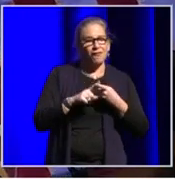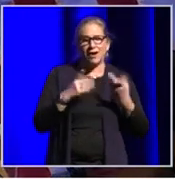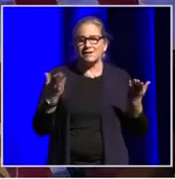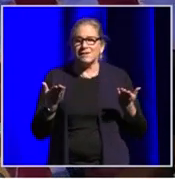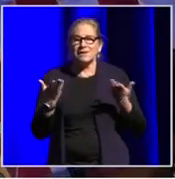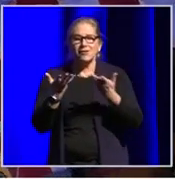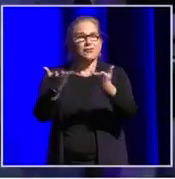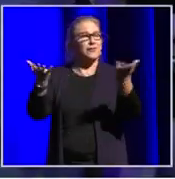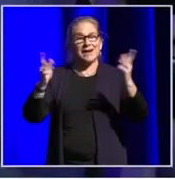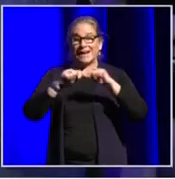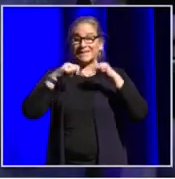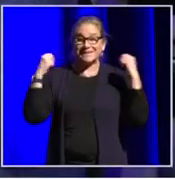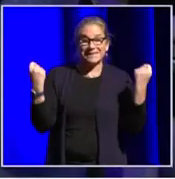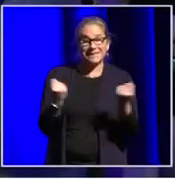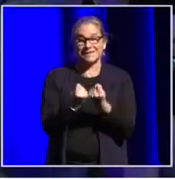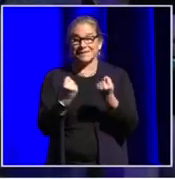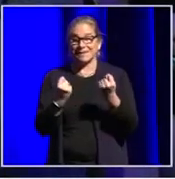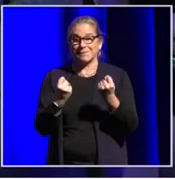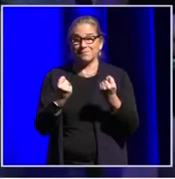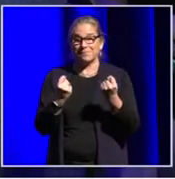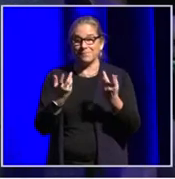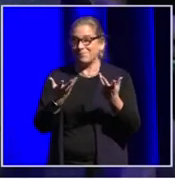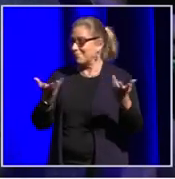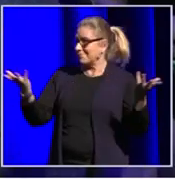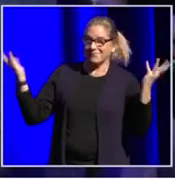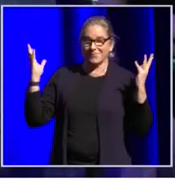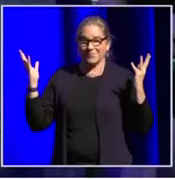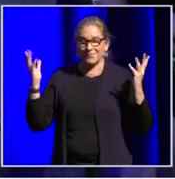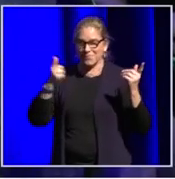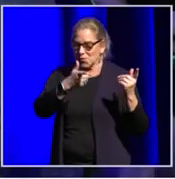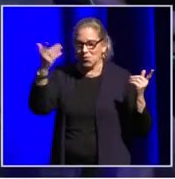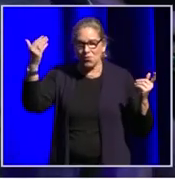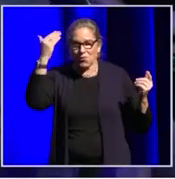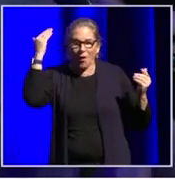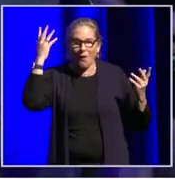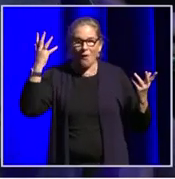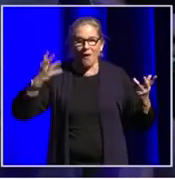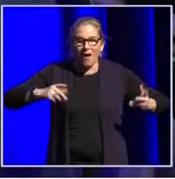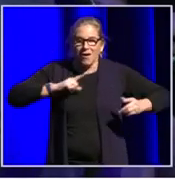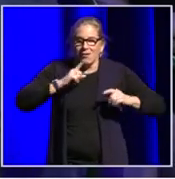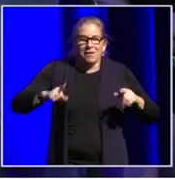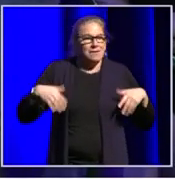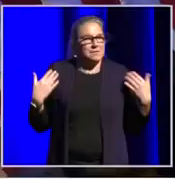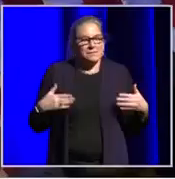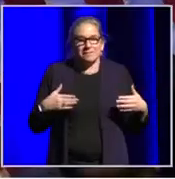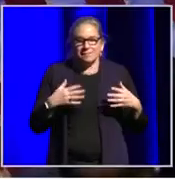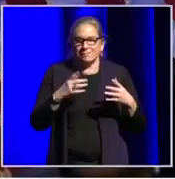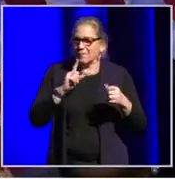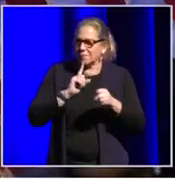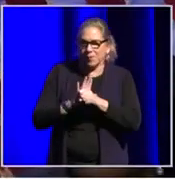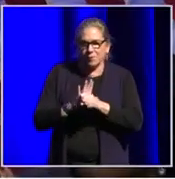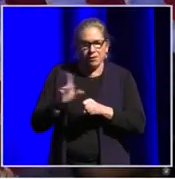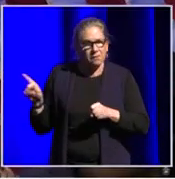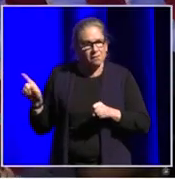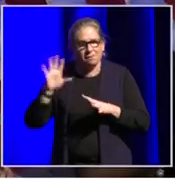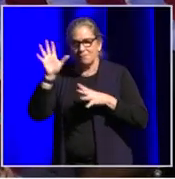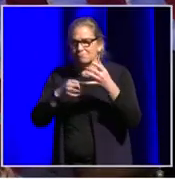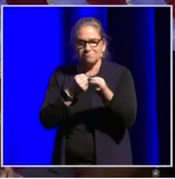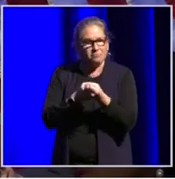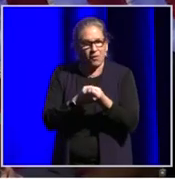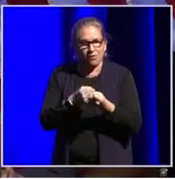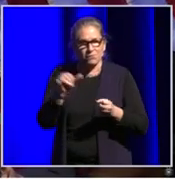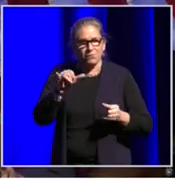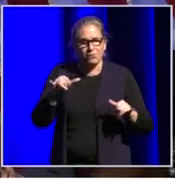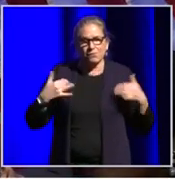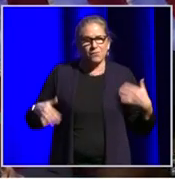you know who you are. Your unwavering commitment and support means the world to me. When I was here 4 years ago giving